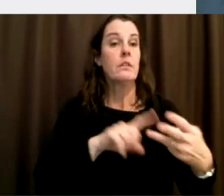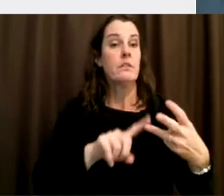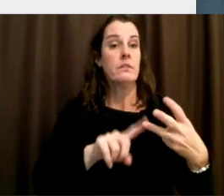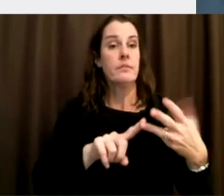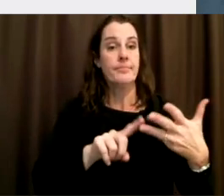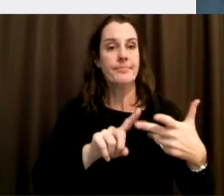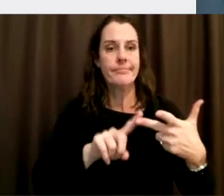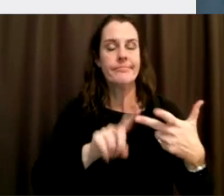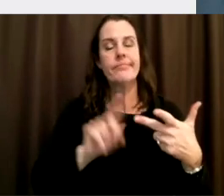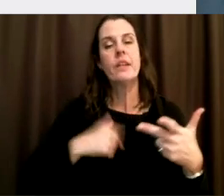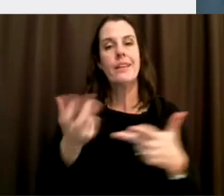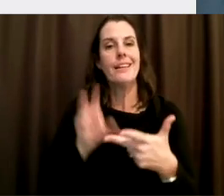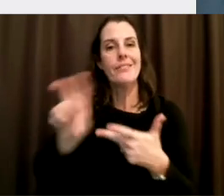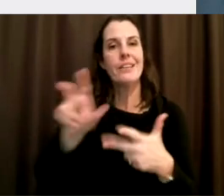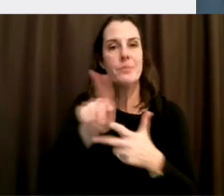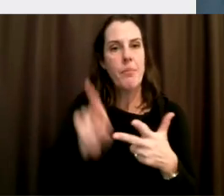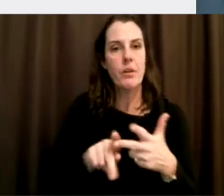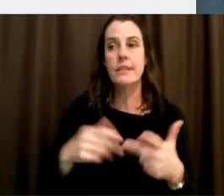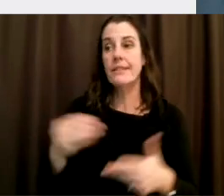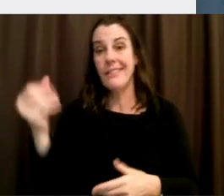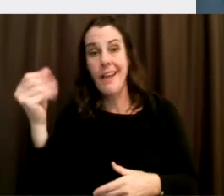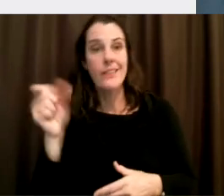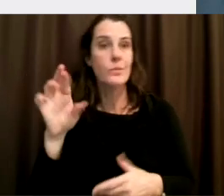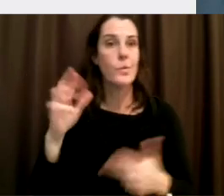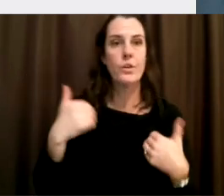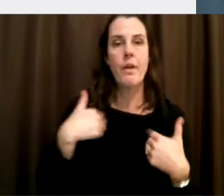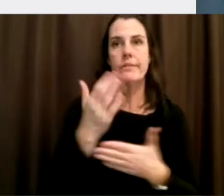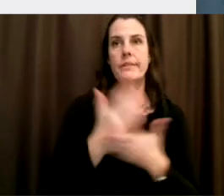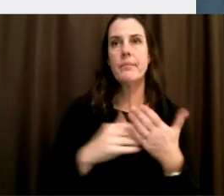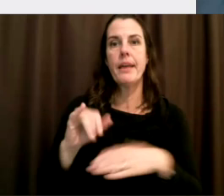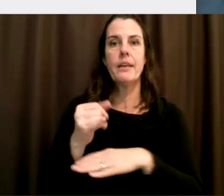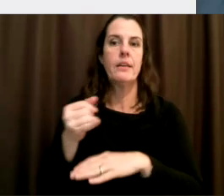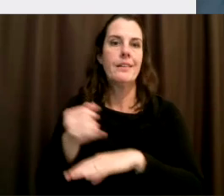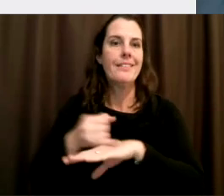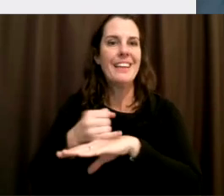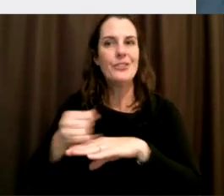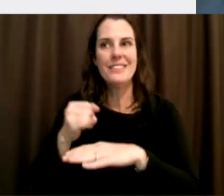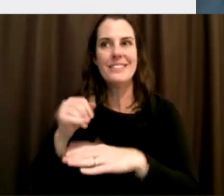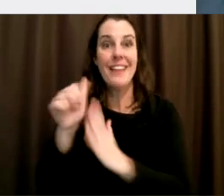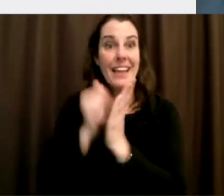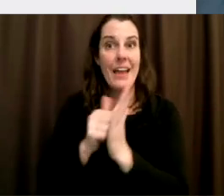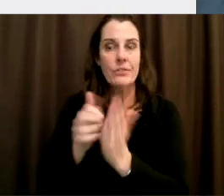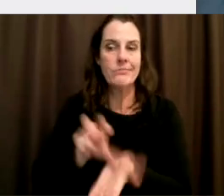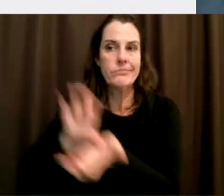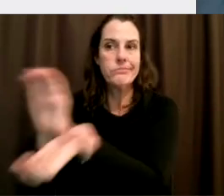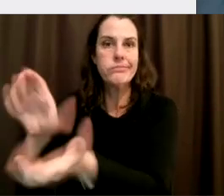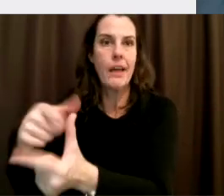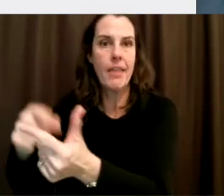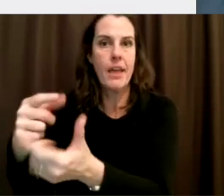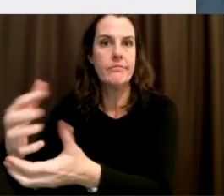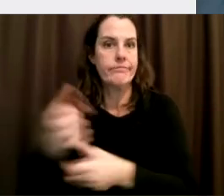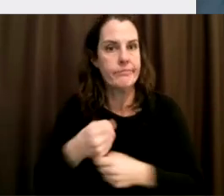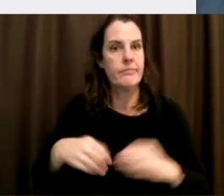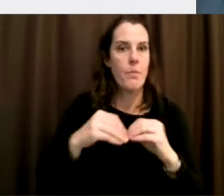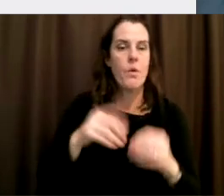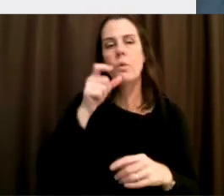do with your cash? Do you put it in, some interest-bearing accounts? Do we, who's